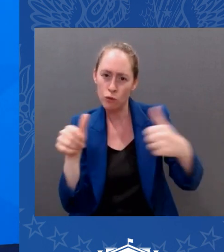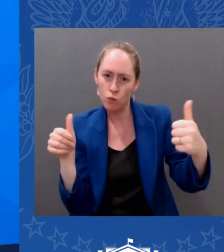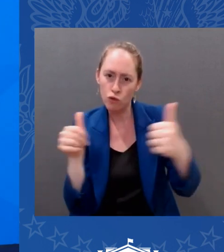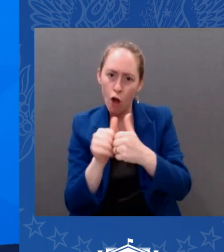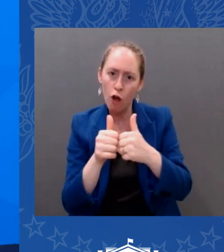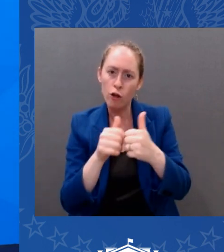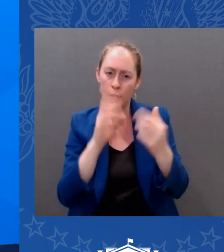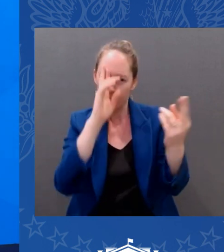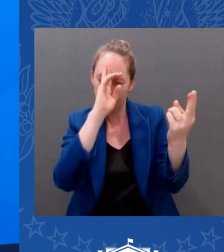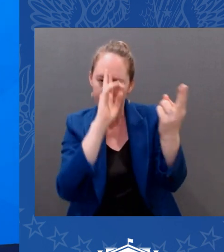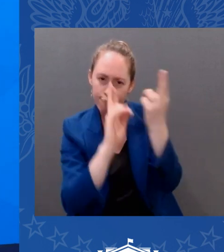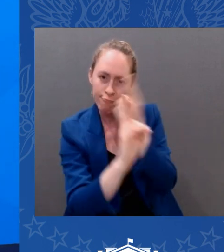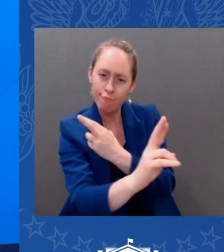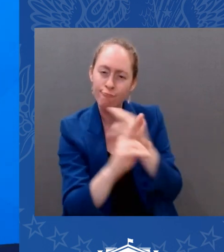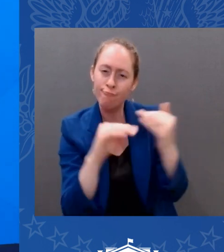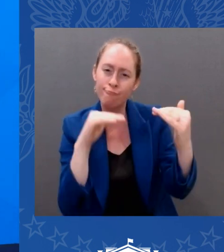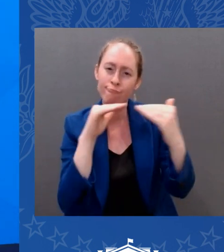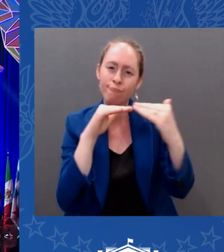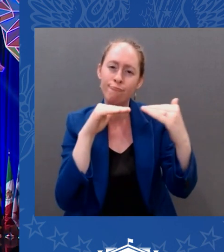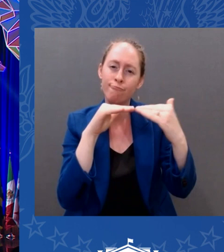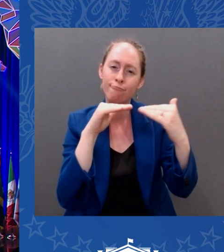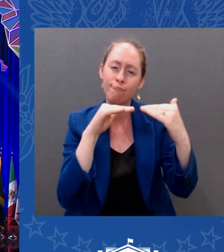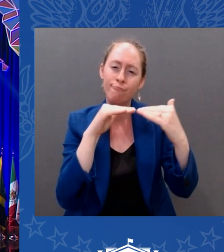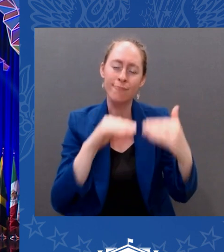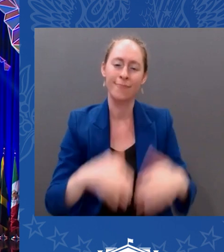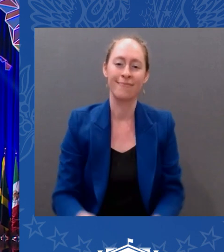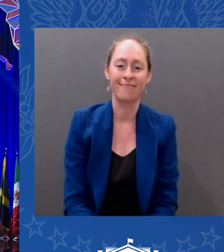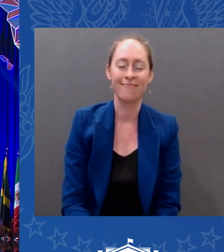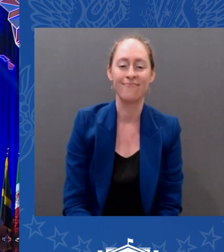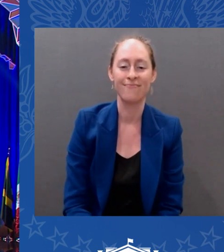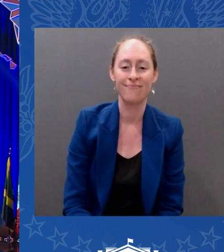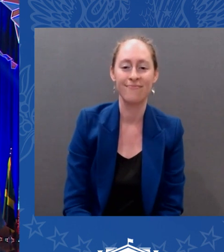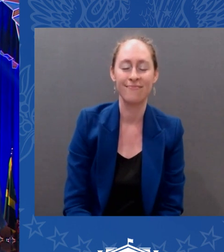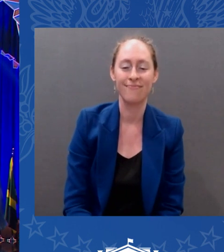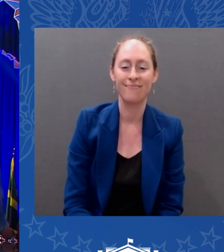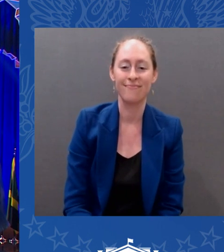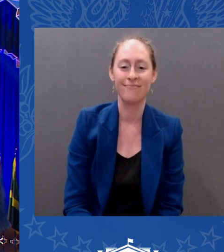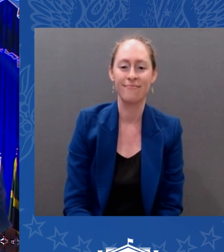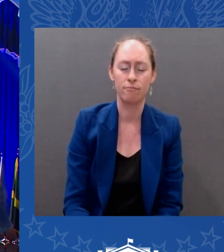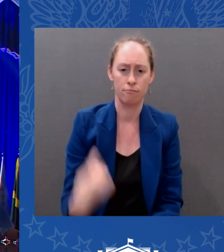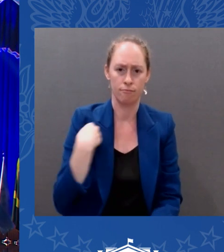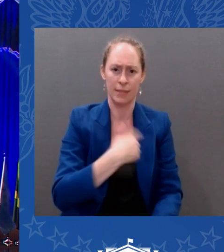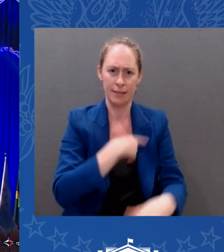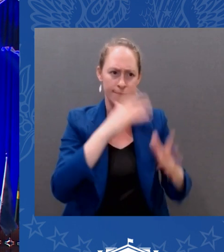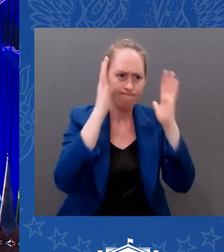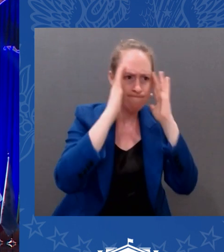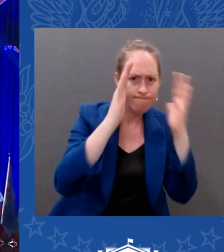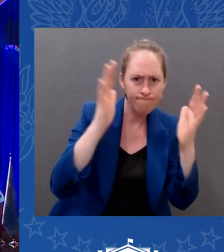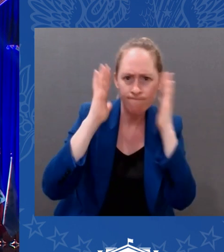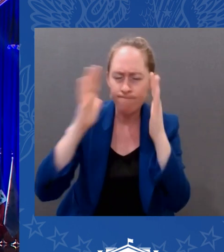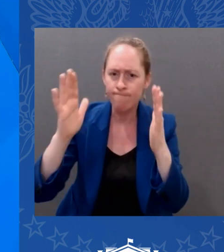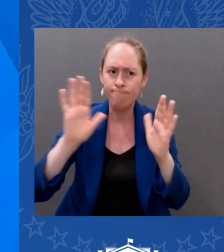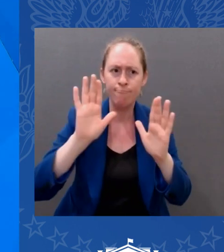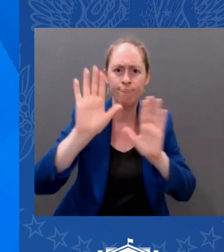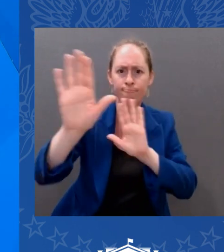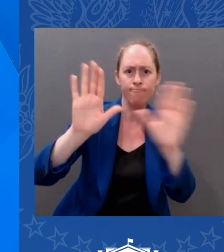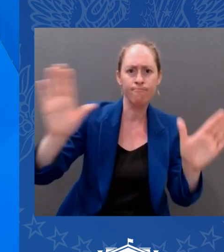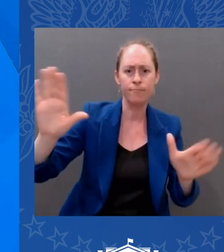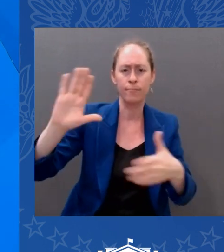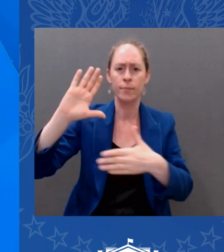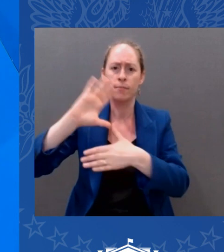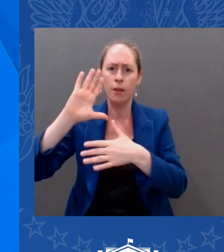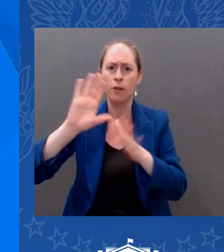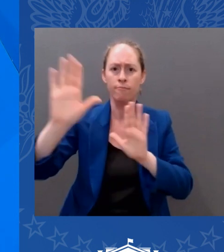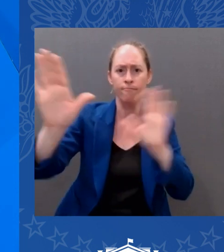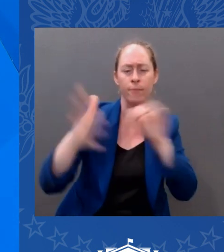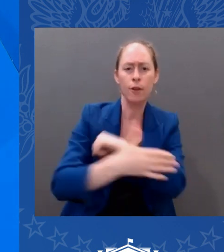and our shared responsibilities. The COVID-19 pandemic hit our region particularly hard.